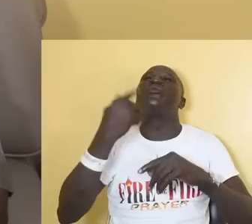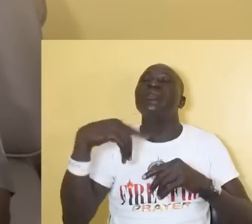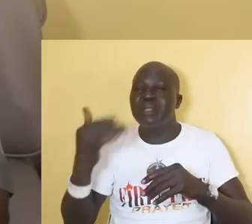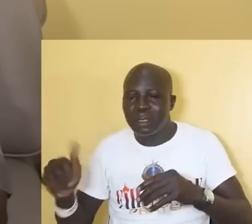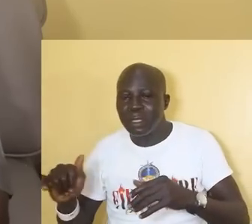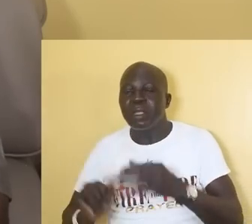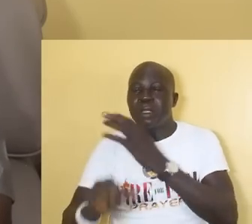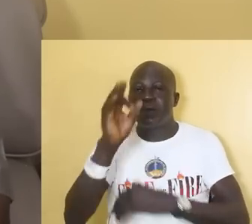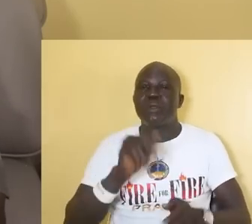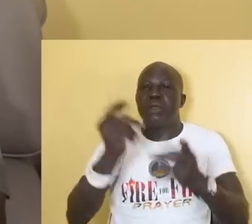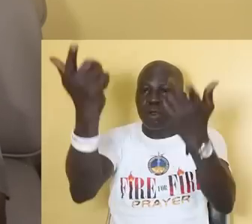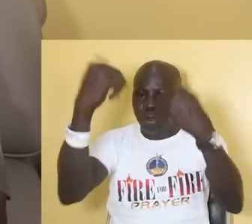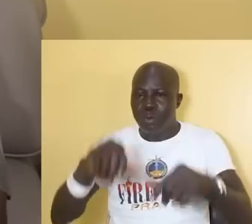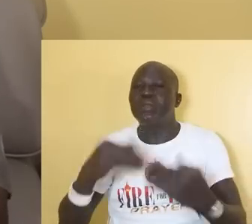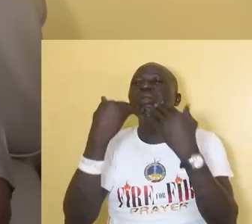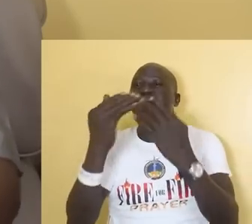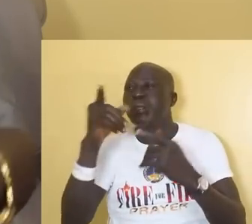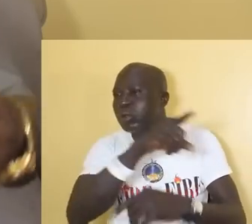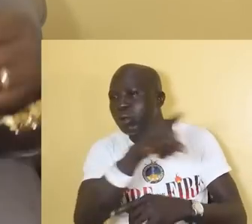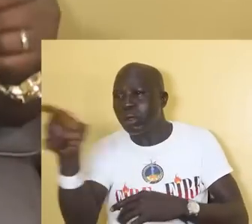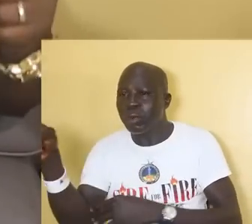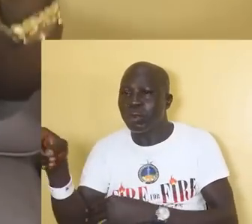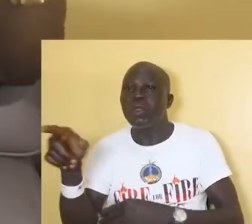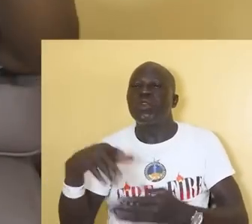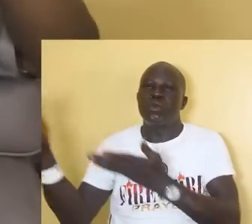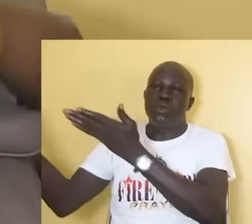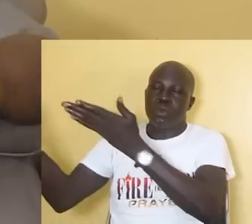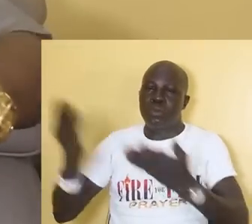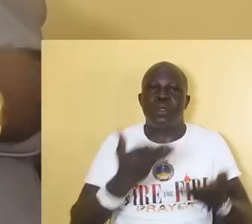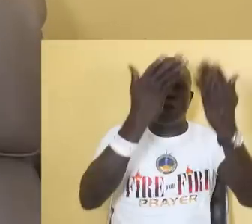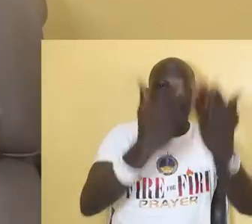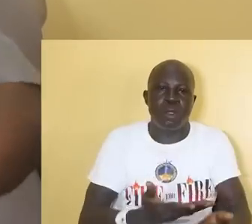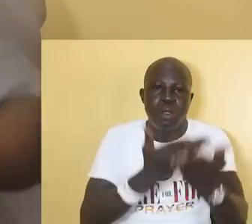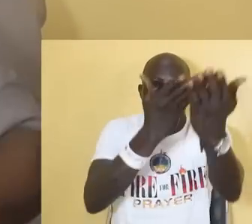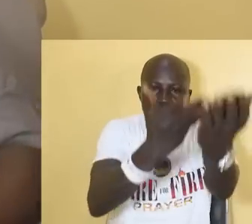God comes and appreciates you,